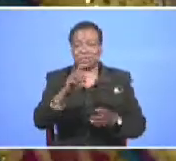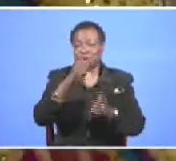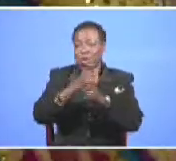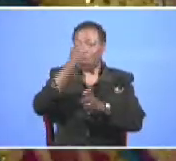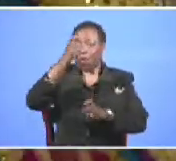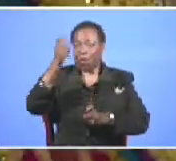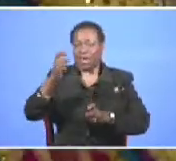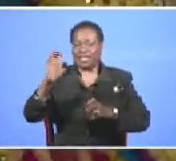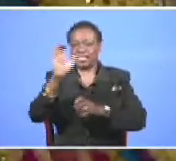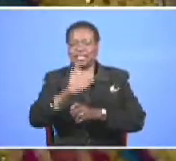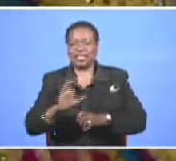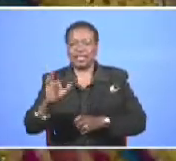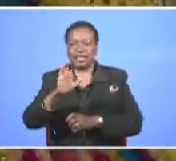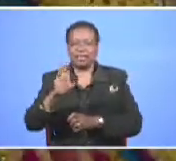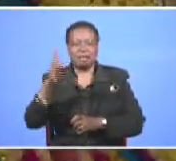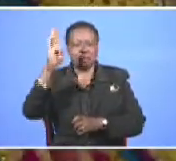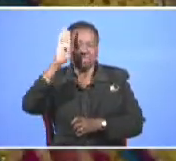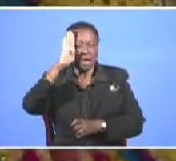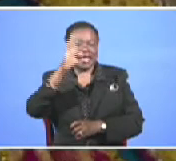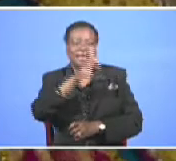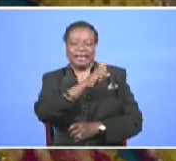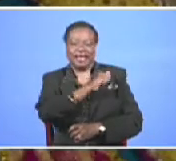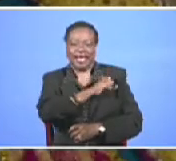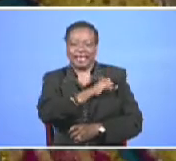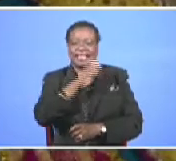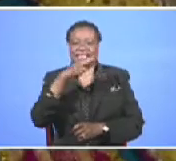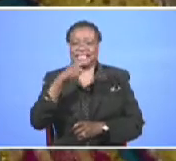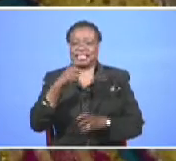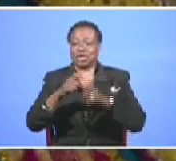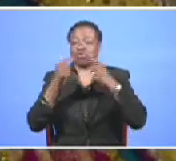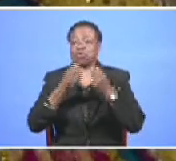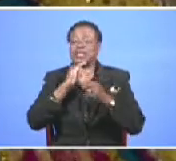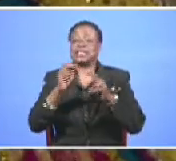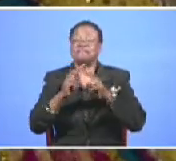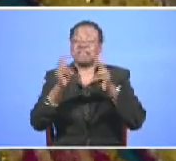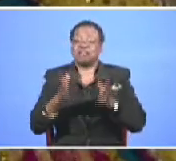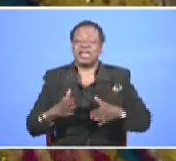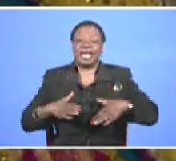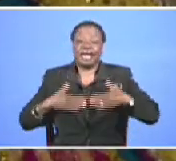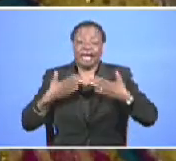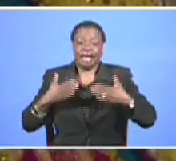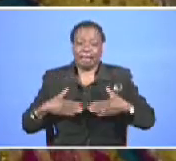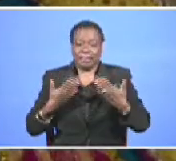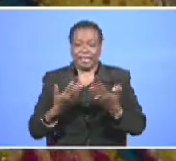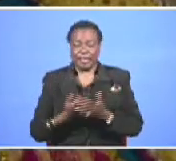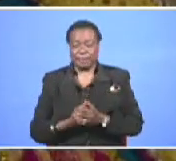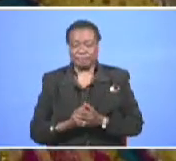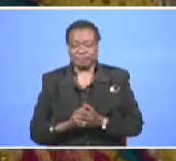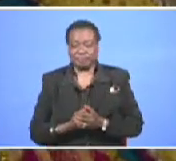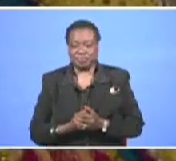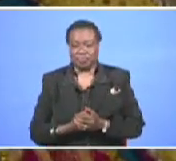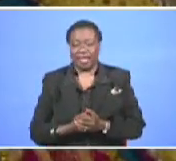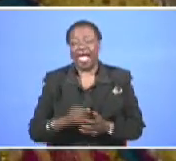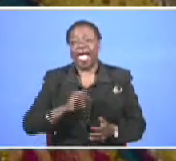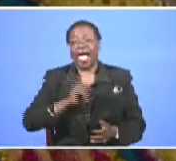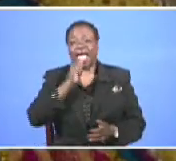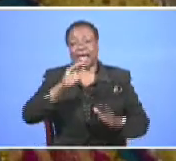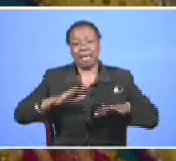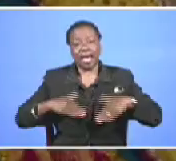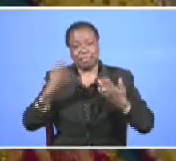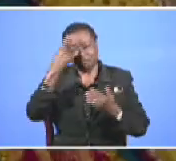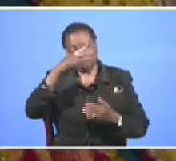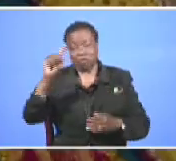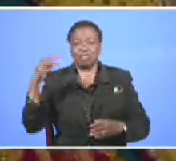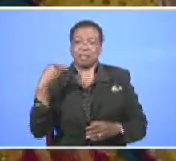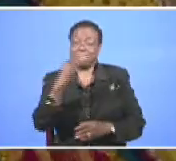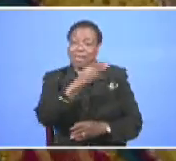Brian Adderley, the group is very happy with the unofficial results. Jubilant is the word that I would use. I'm happy for our members and